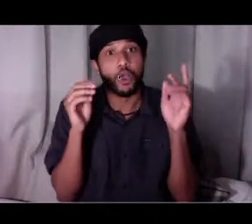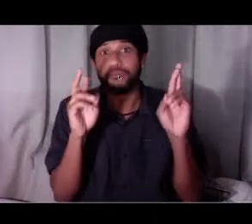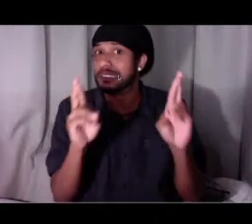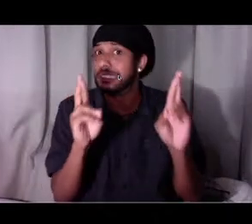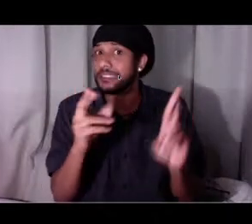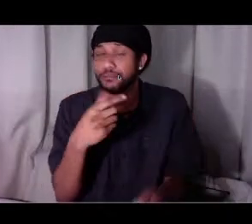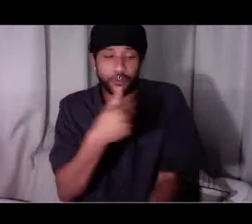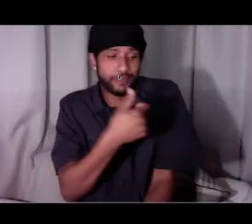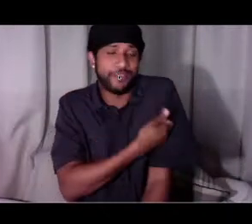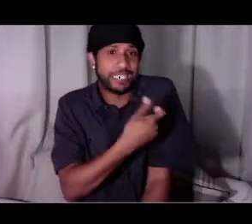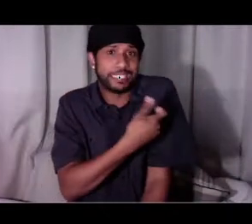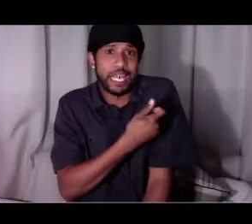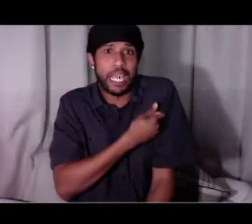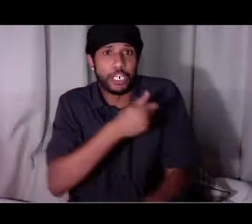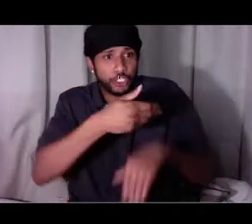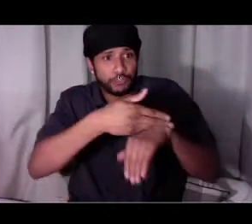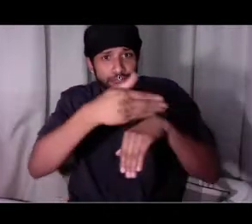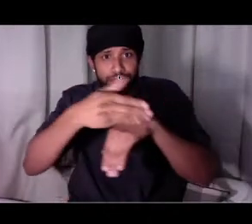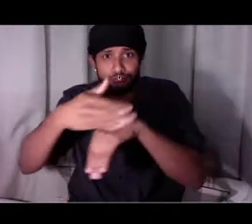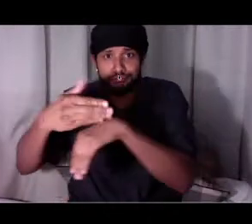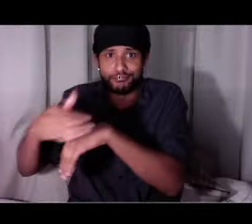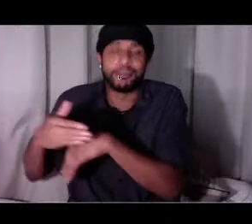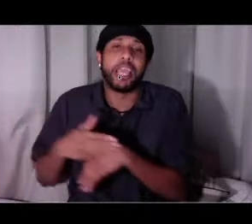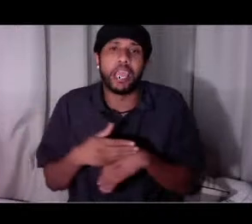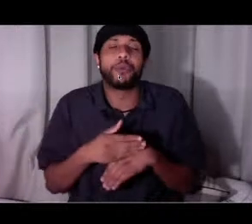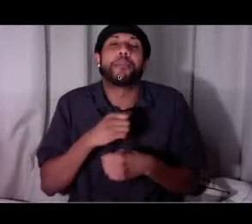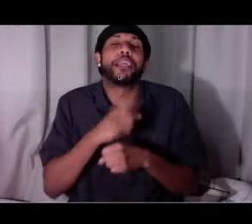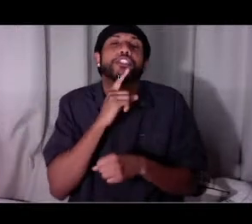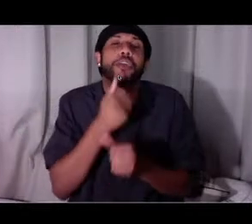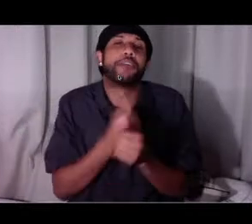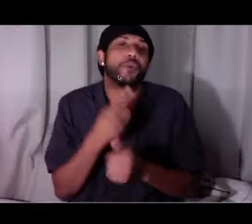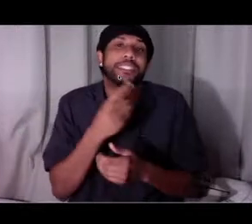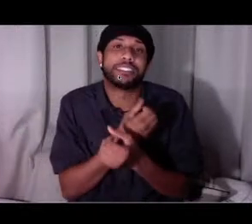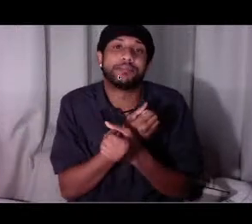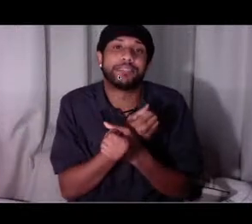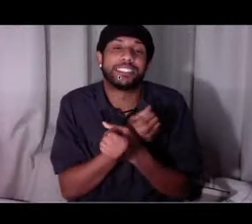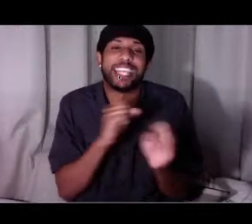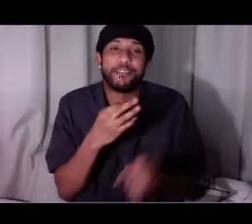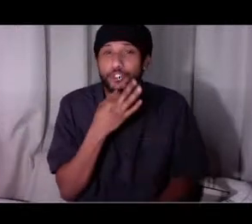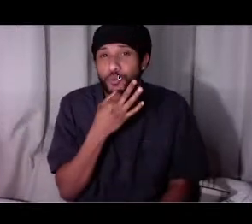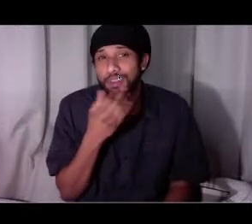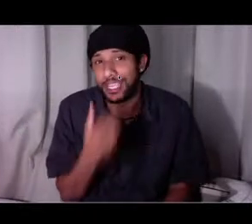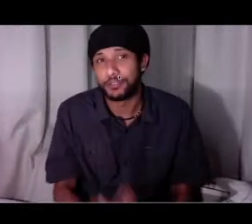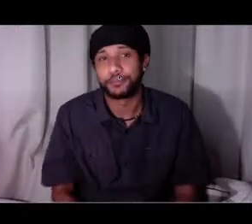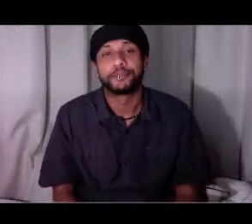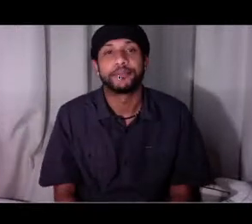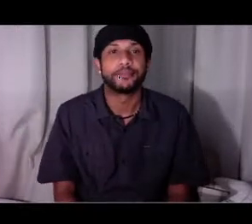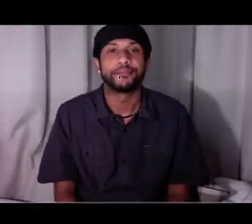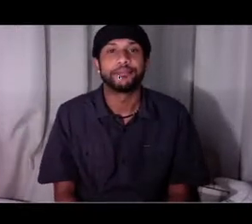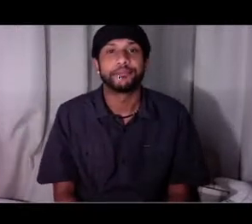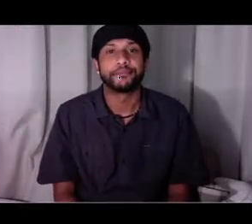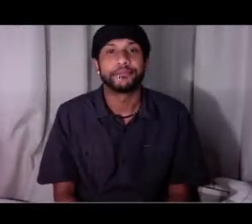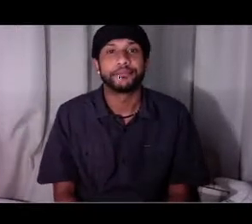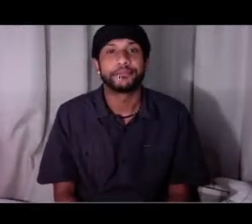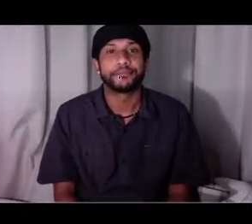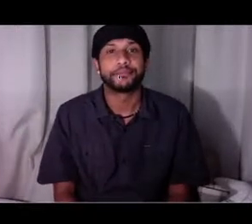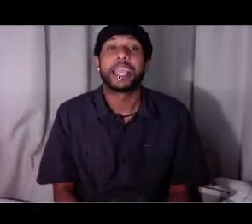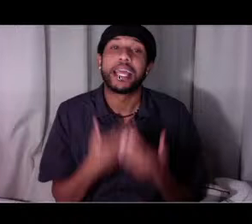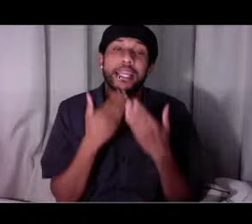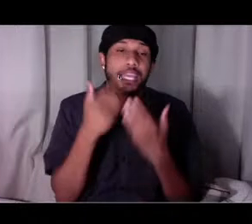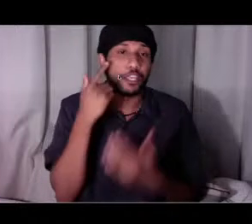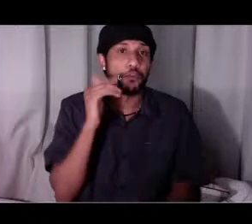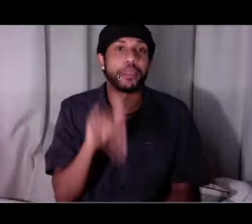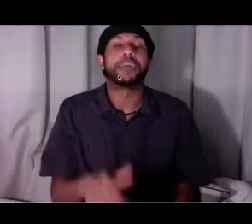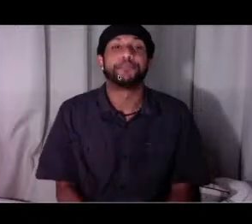vaccinations out there and we can get people in a safe environment soon thank you thank you for that